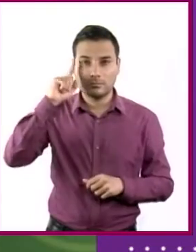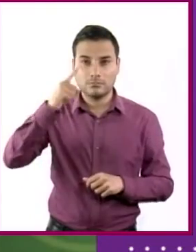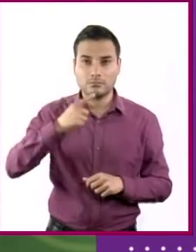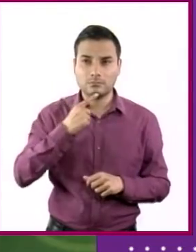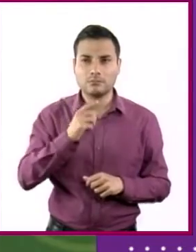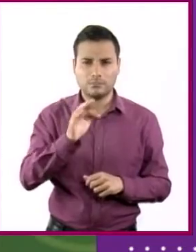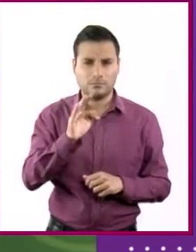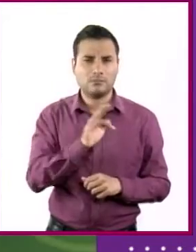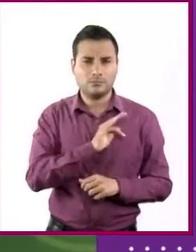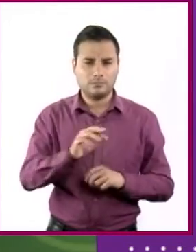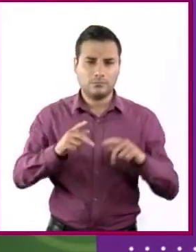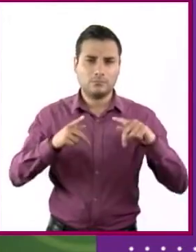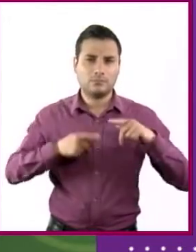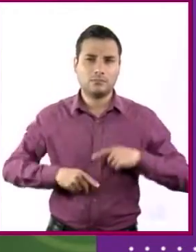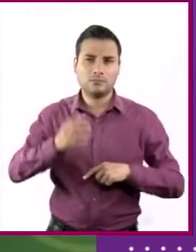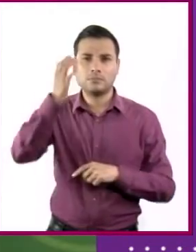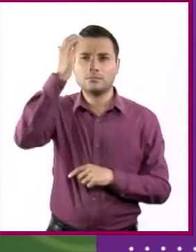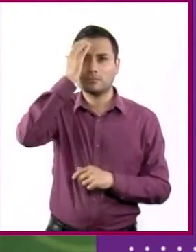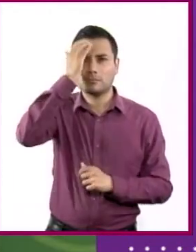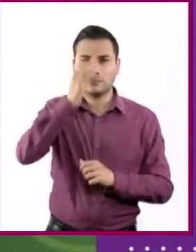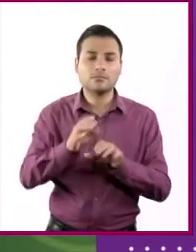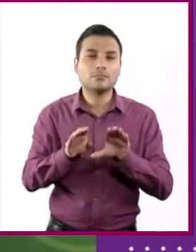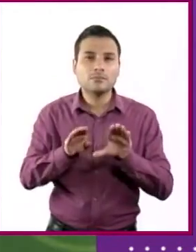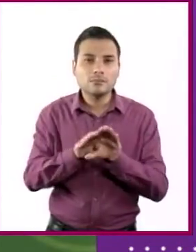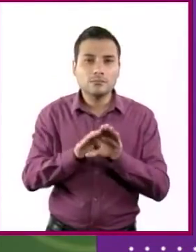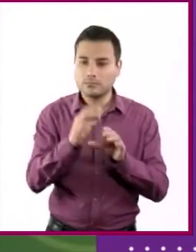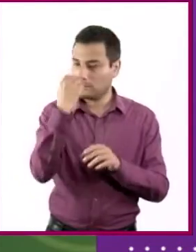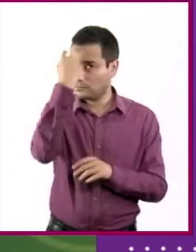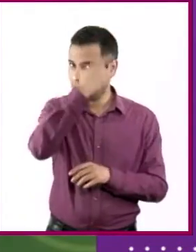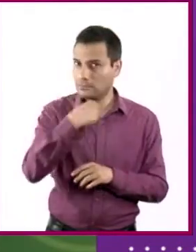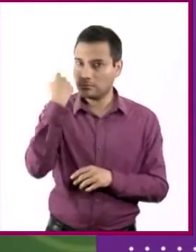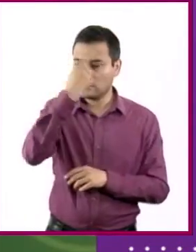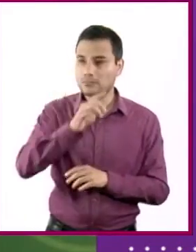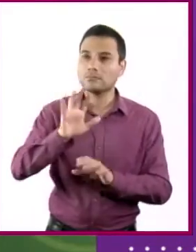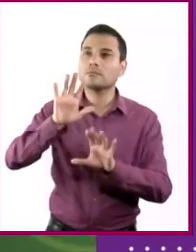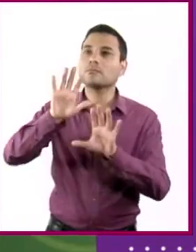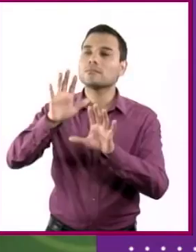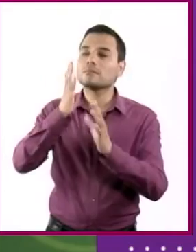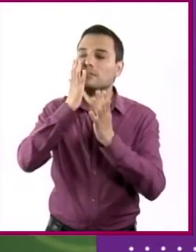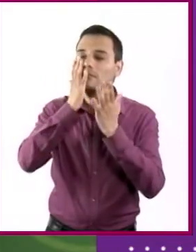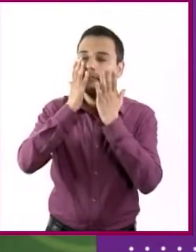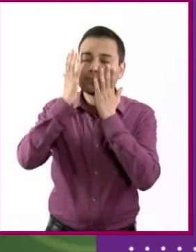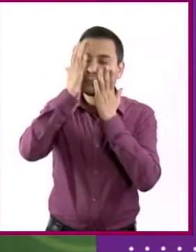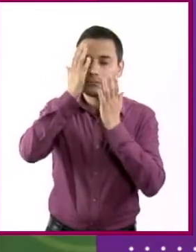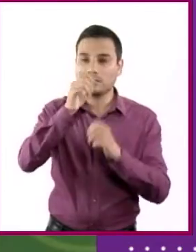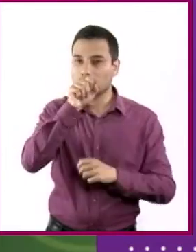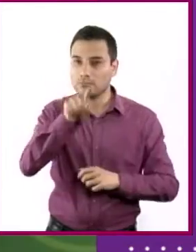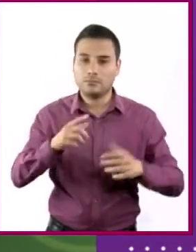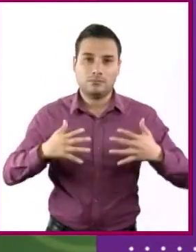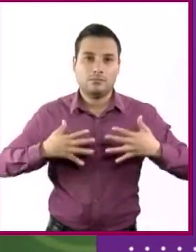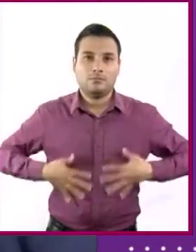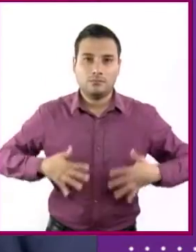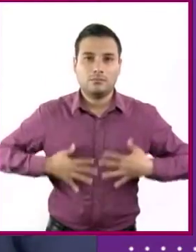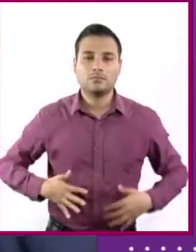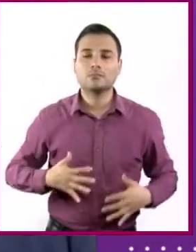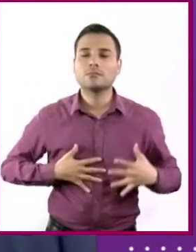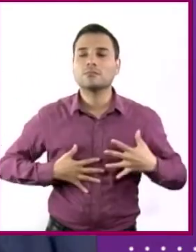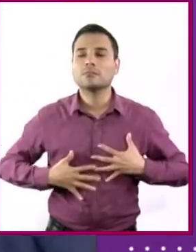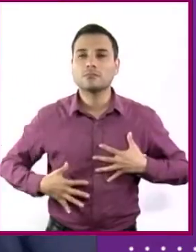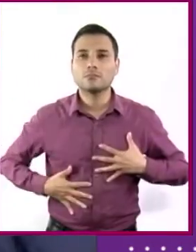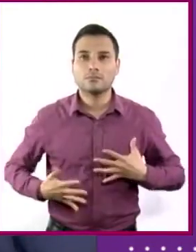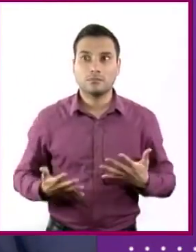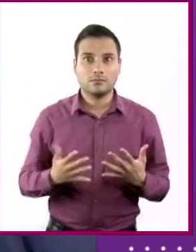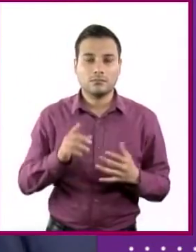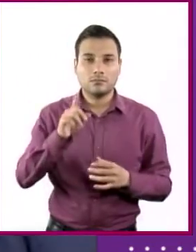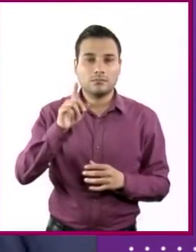recognize people by touching their faces or their clothes. She became very frustrated because she couldn't